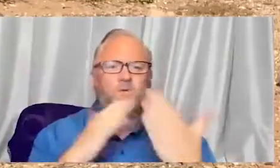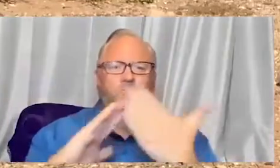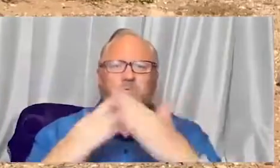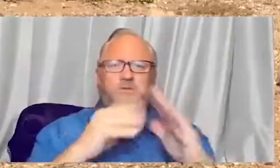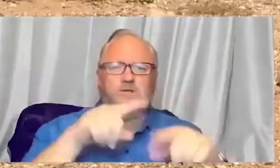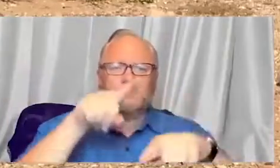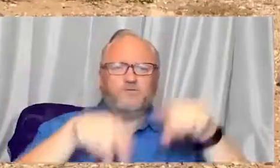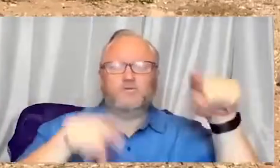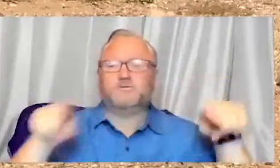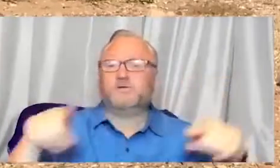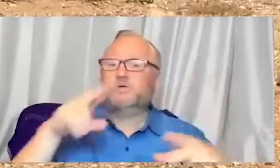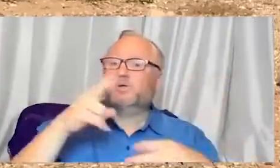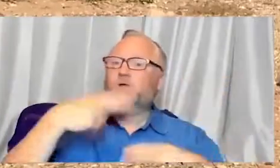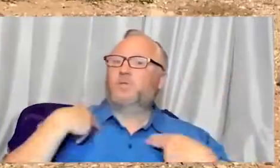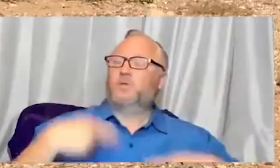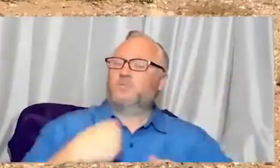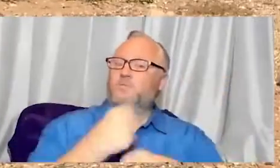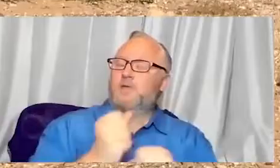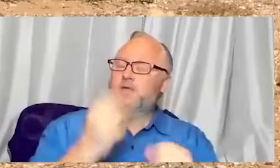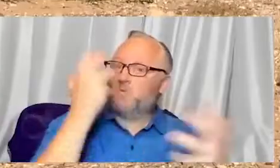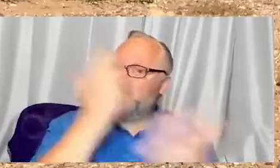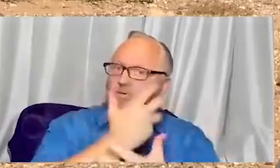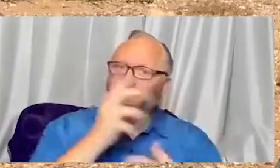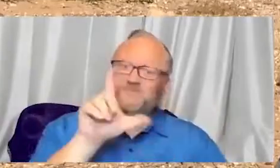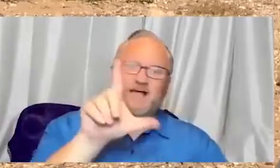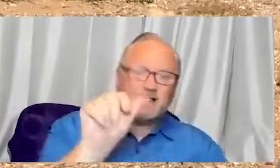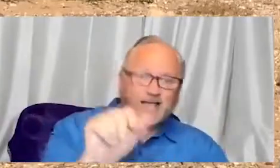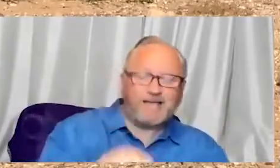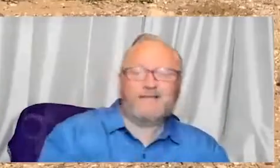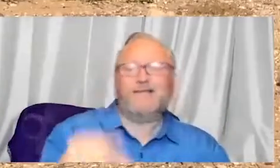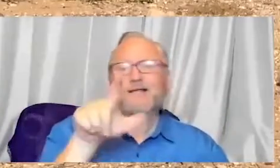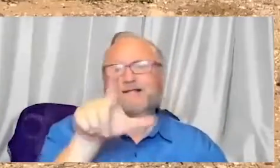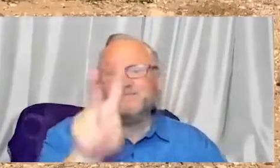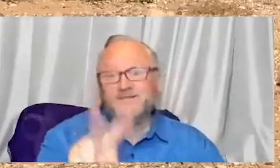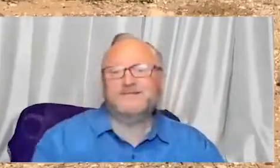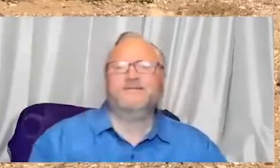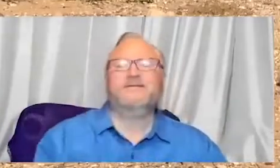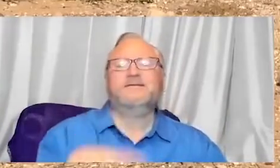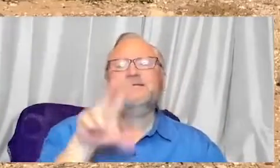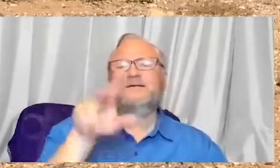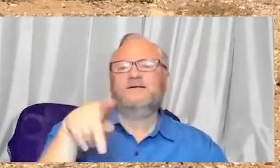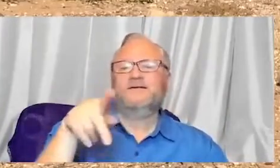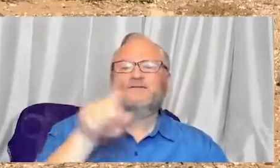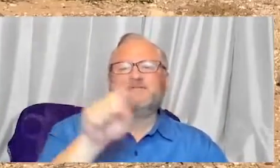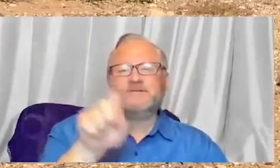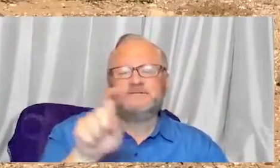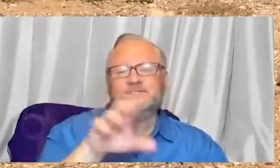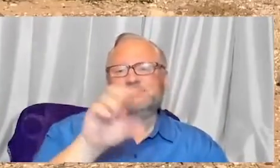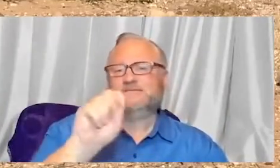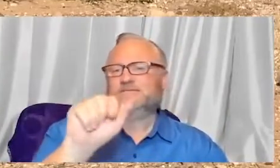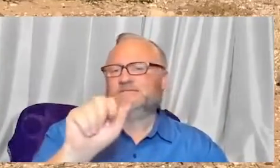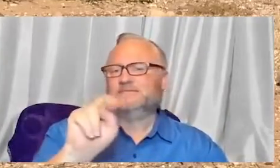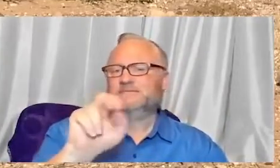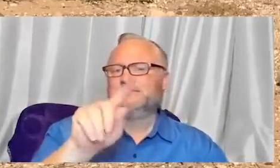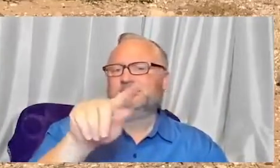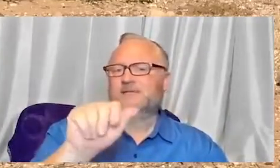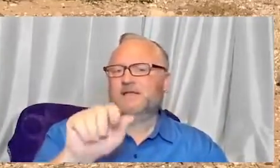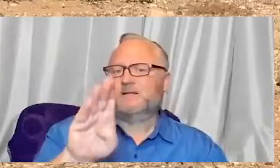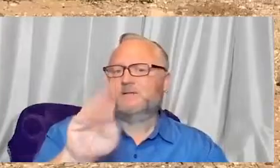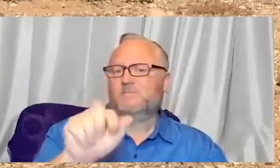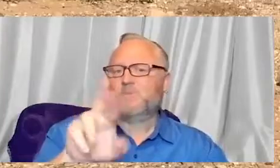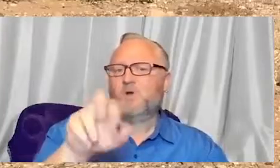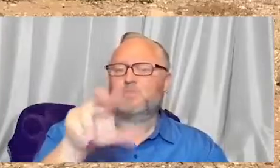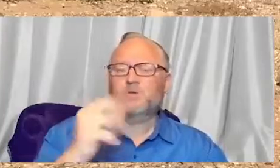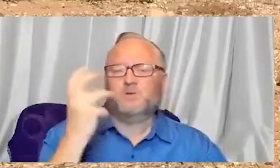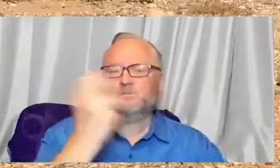human-made wonders of Las Vegas and Los Angeles, Phoenix and Santa Barbara, the natural wonders of the Grand Canyon and